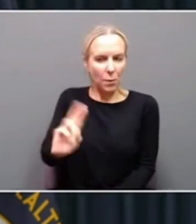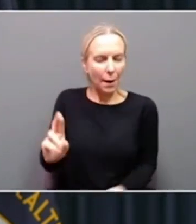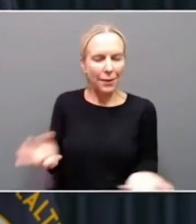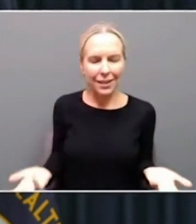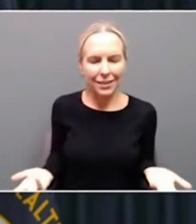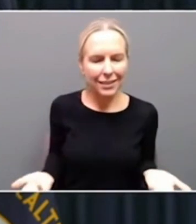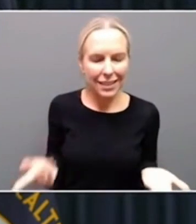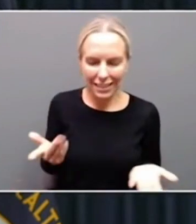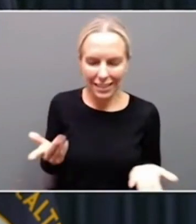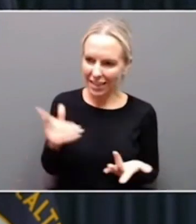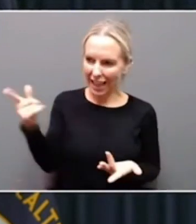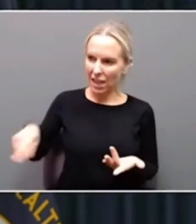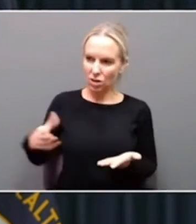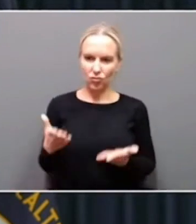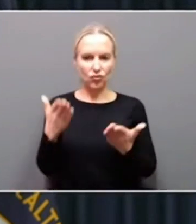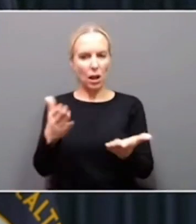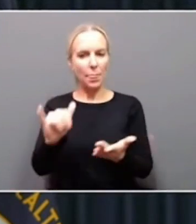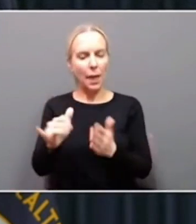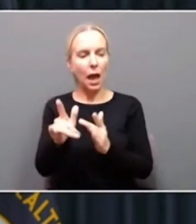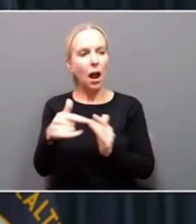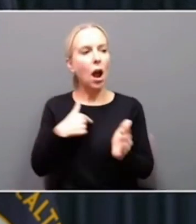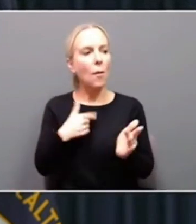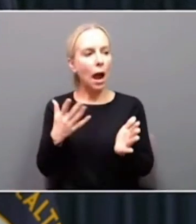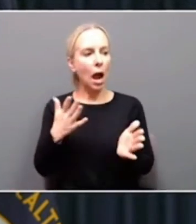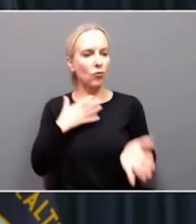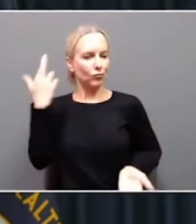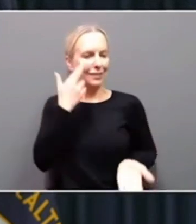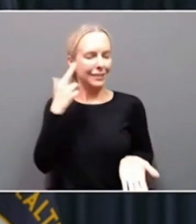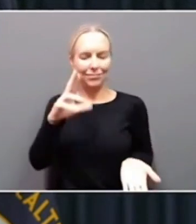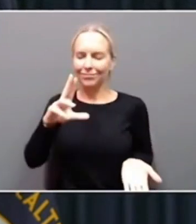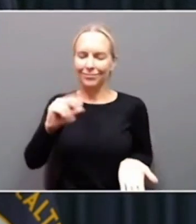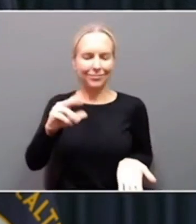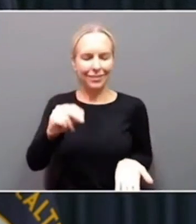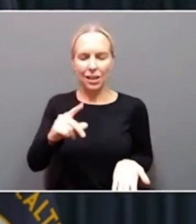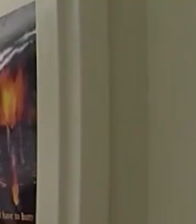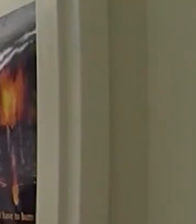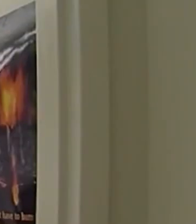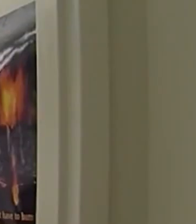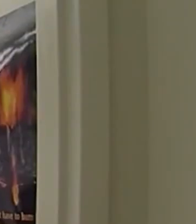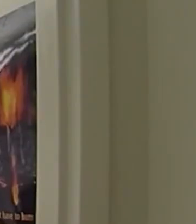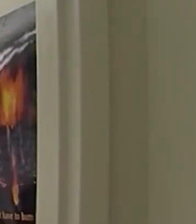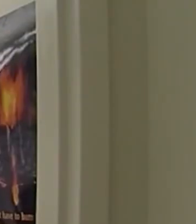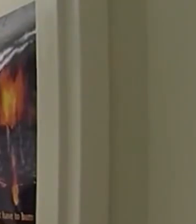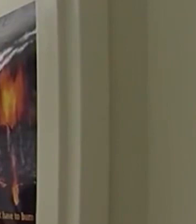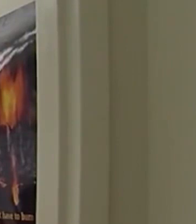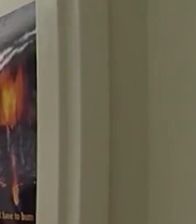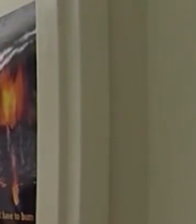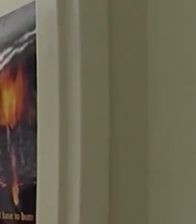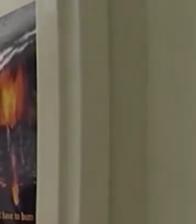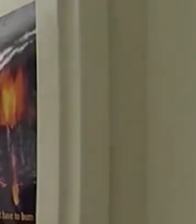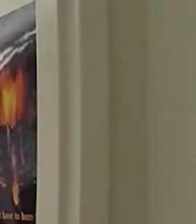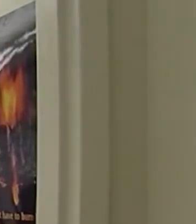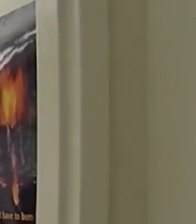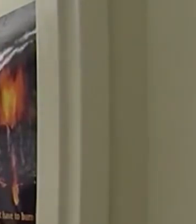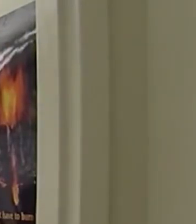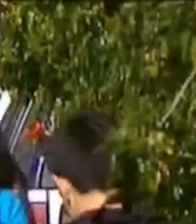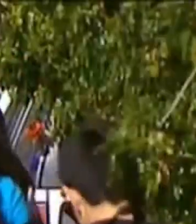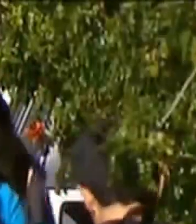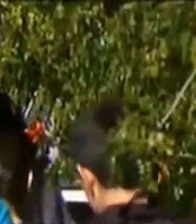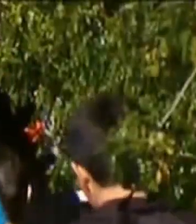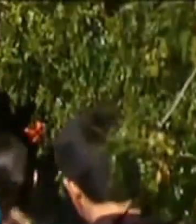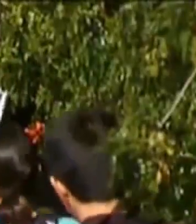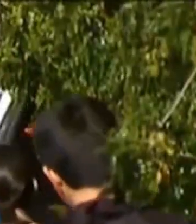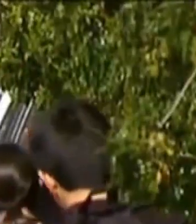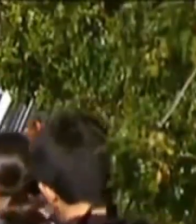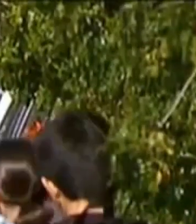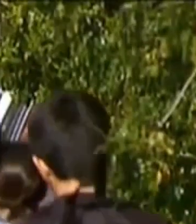that that is the driving force behind it is absolutely and totally wrong. Several state Republican leaders released